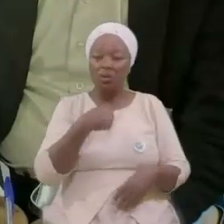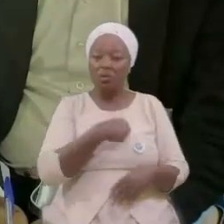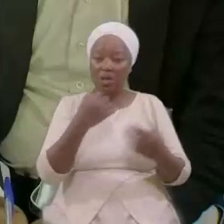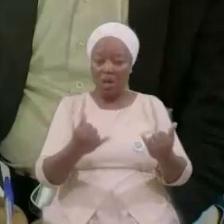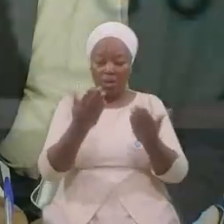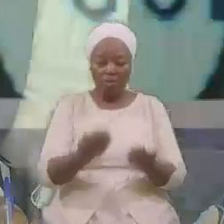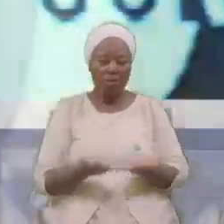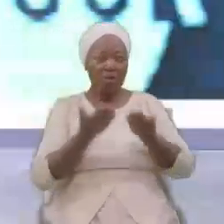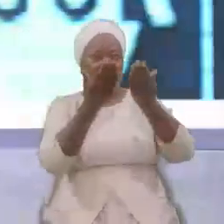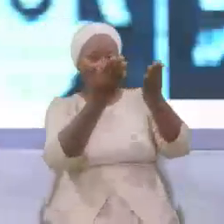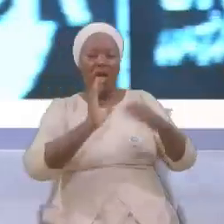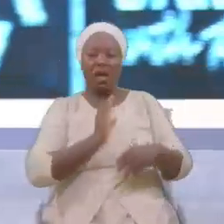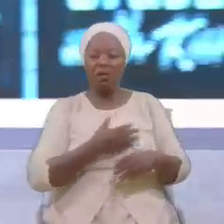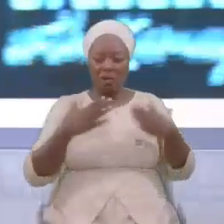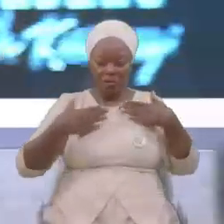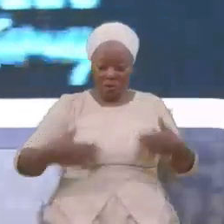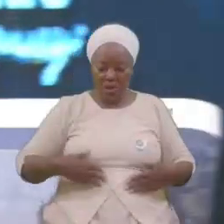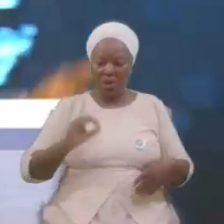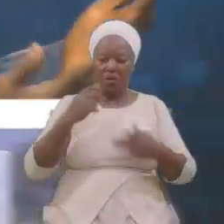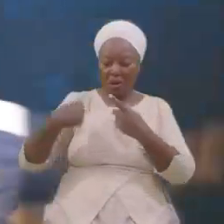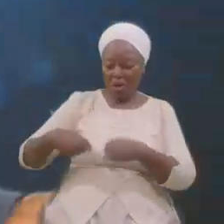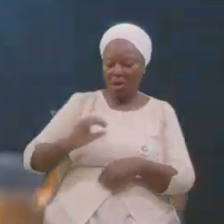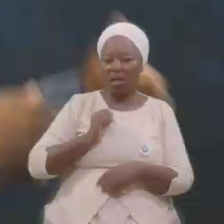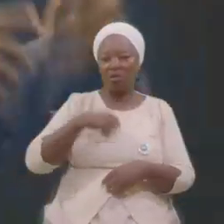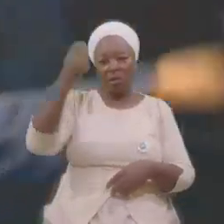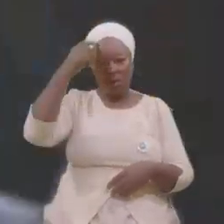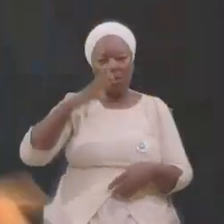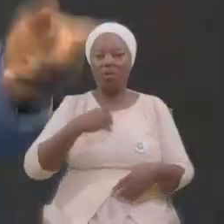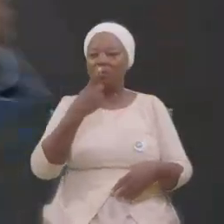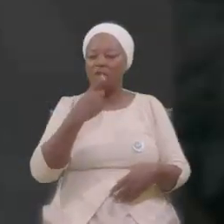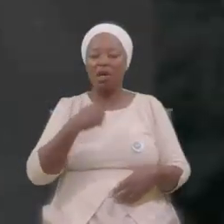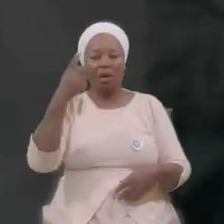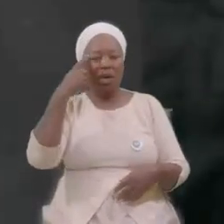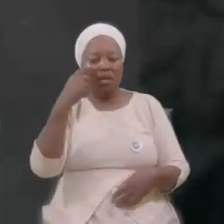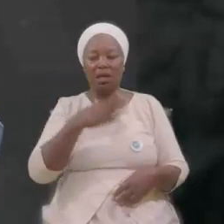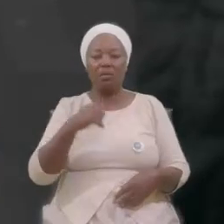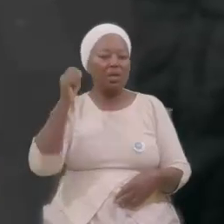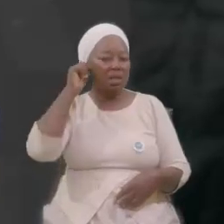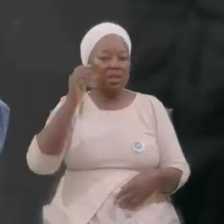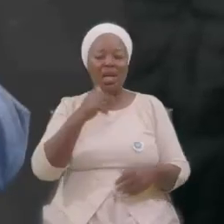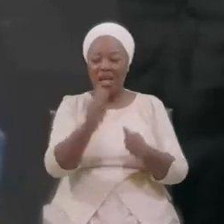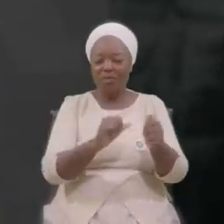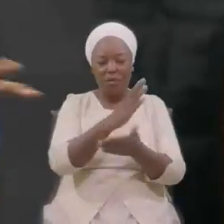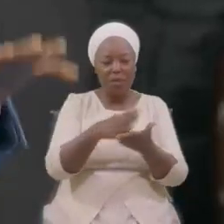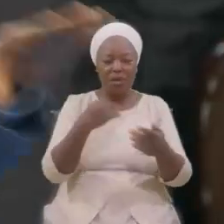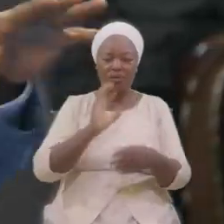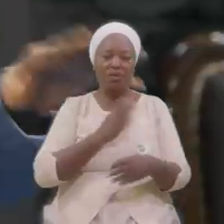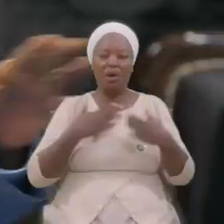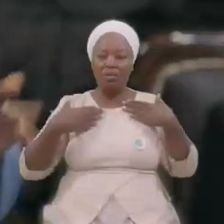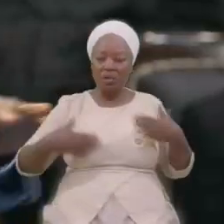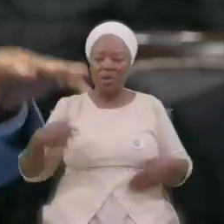our bodies, our hands, our feet, our mouth, our eyes, our ears, every part of our body. We